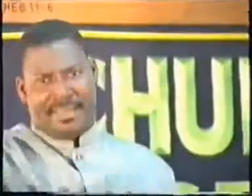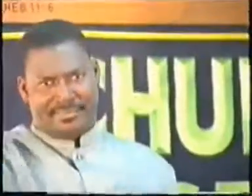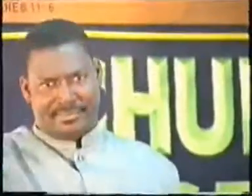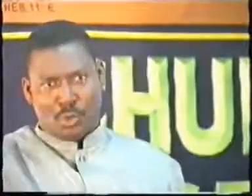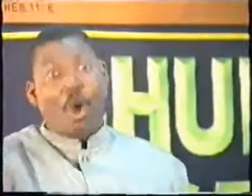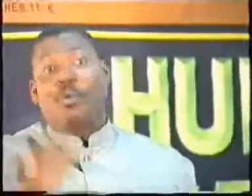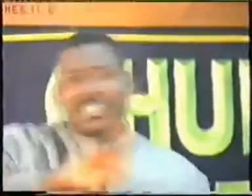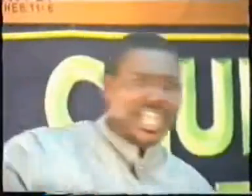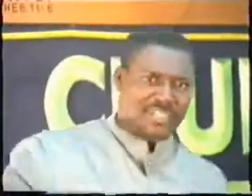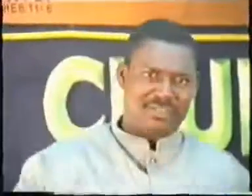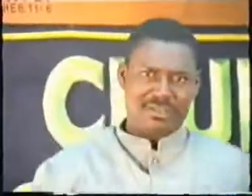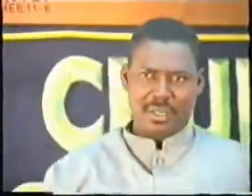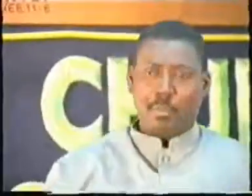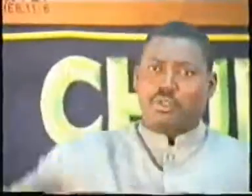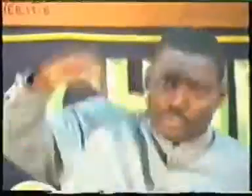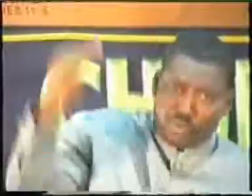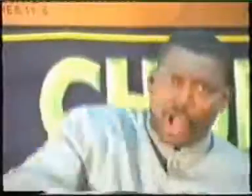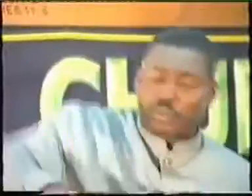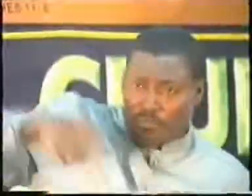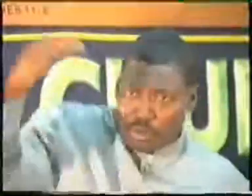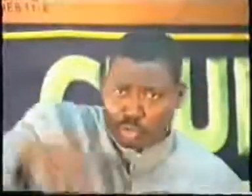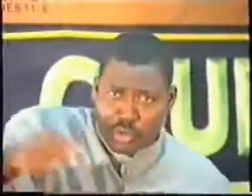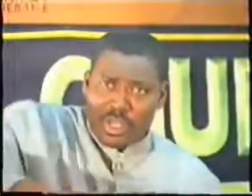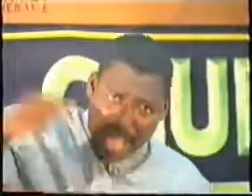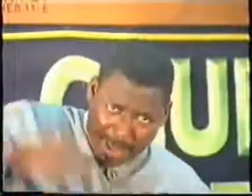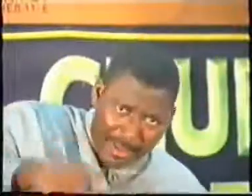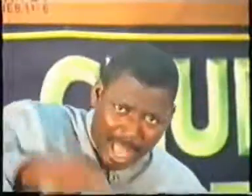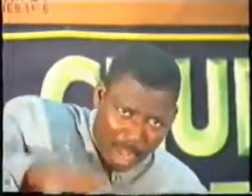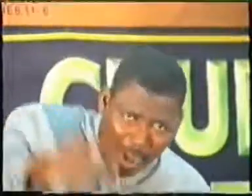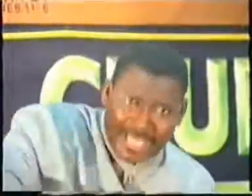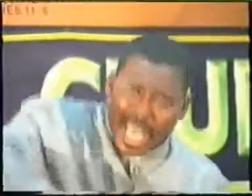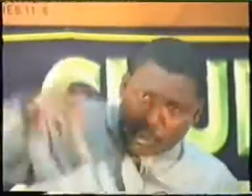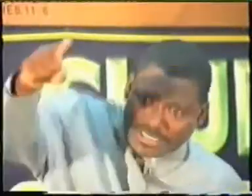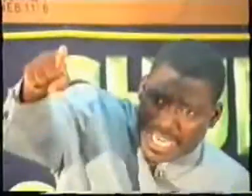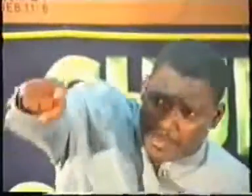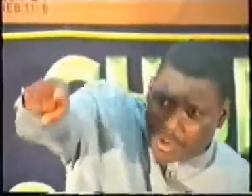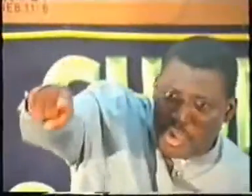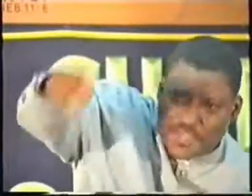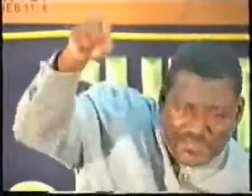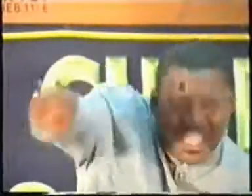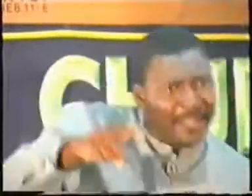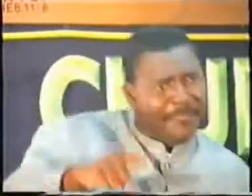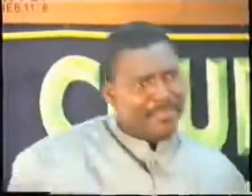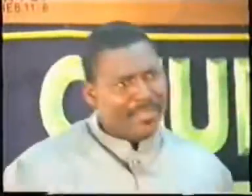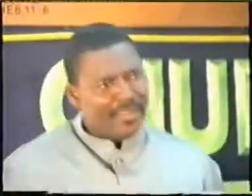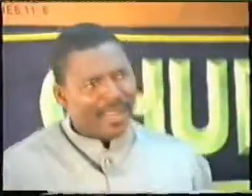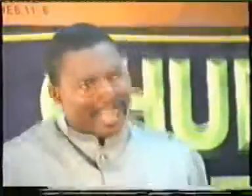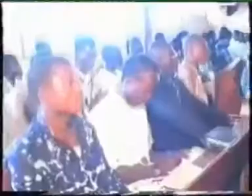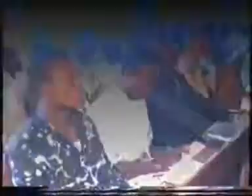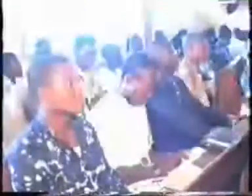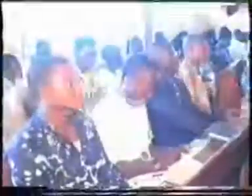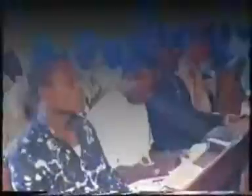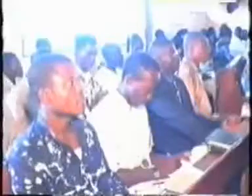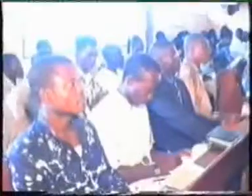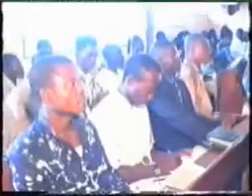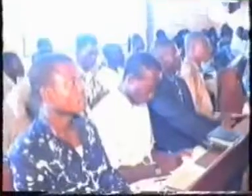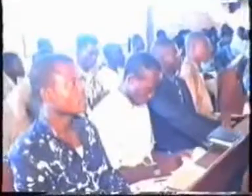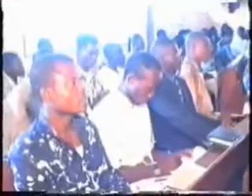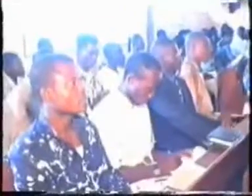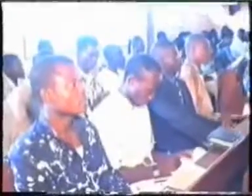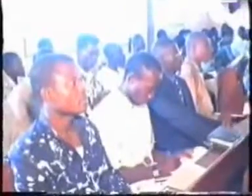bra bo nye onko church boso me so a osofo tu ekwan ekosa nipa no ni fie amane a ozi